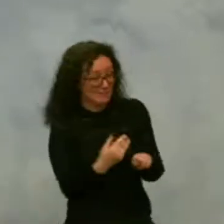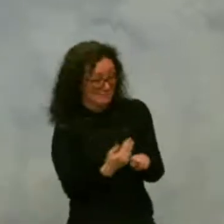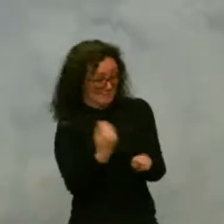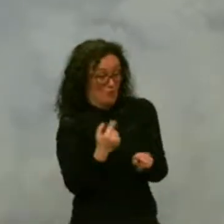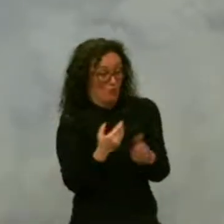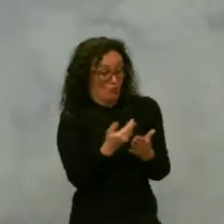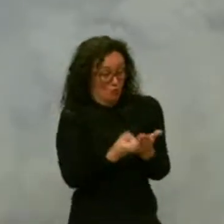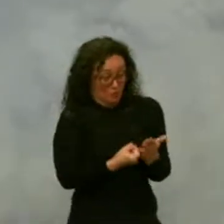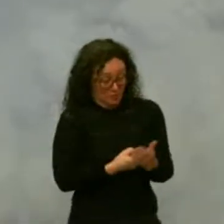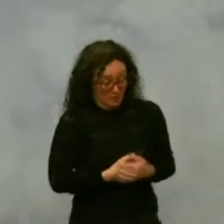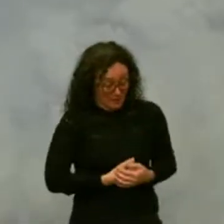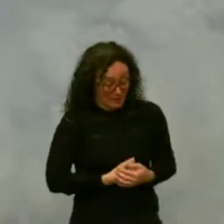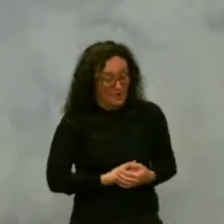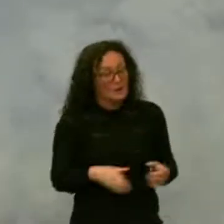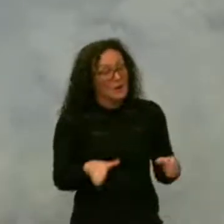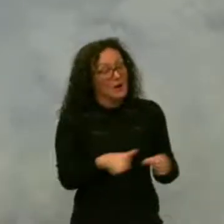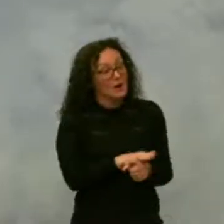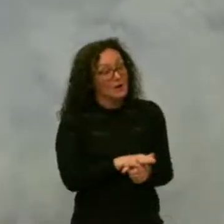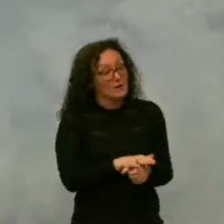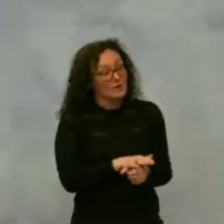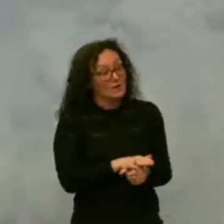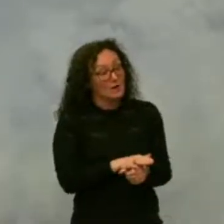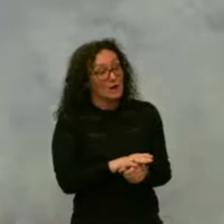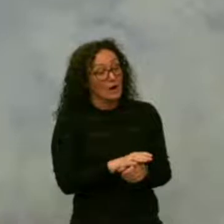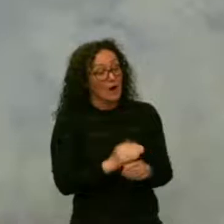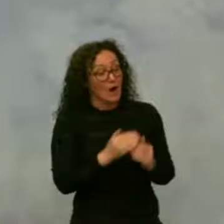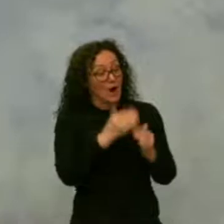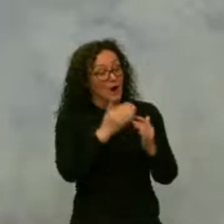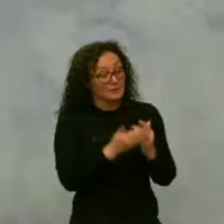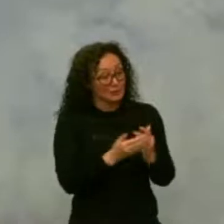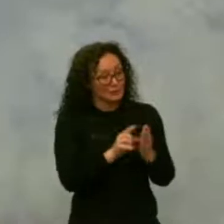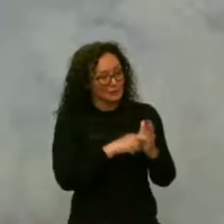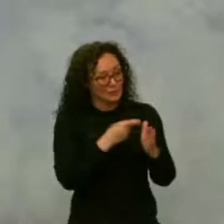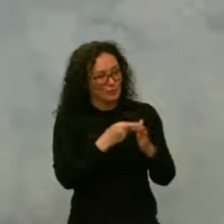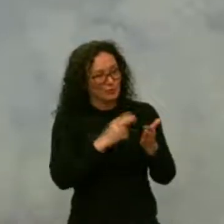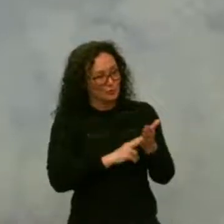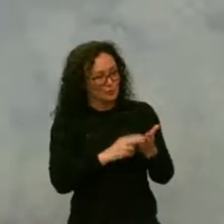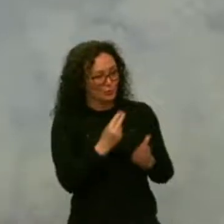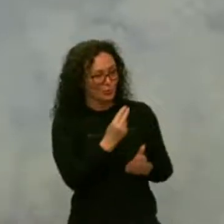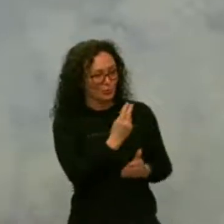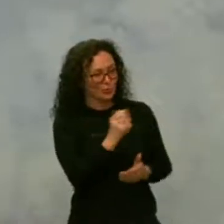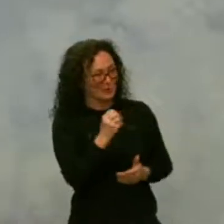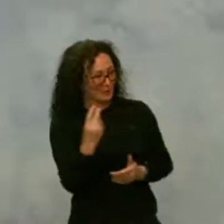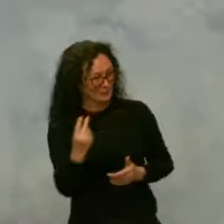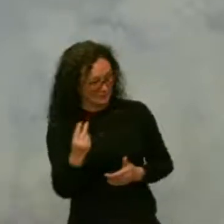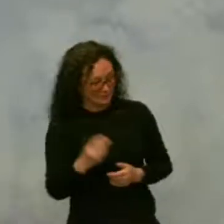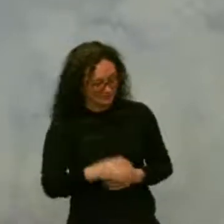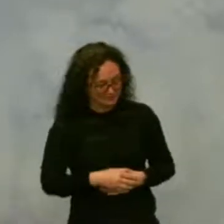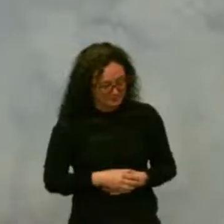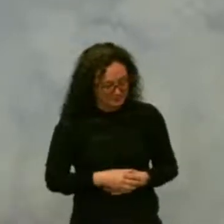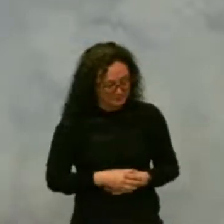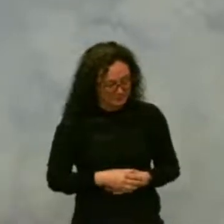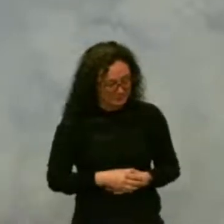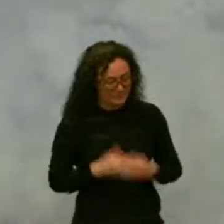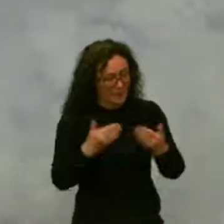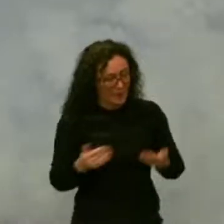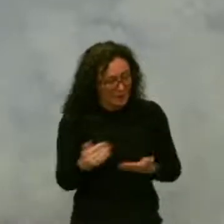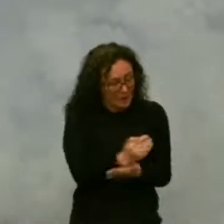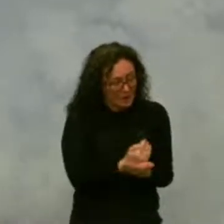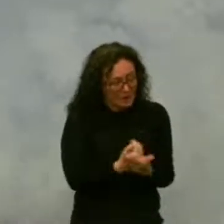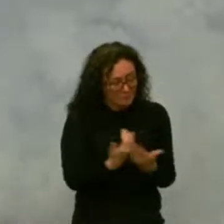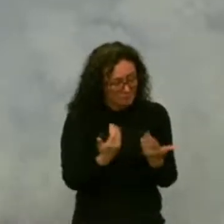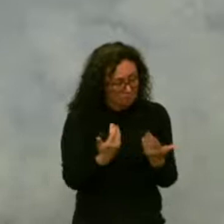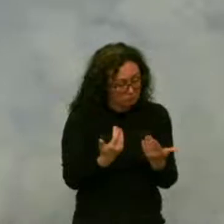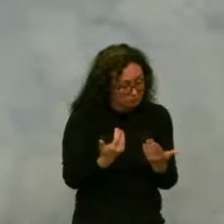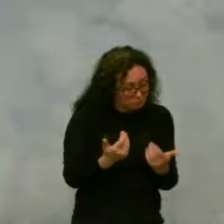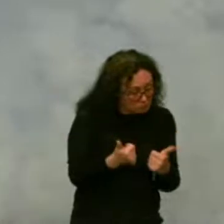covering the first period up to June 22 of the new financial year. In terms of current collection performance,